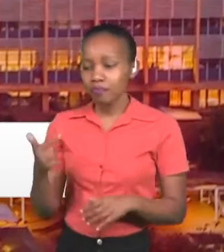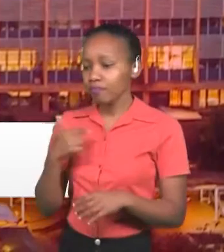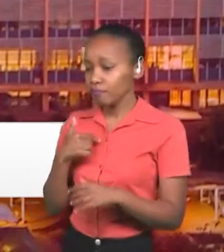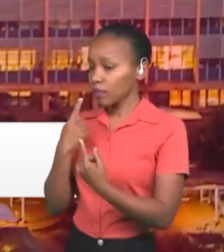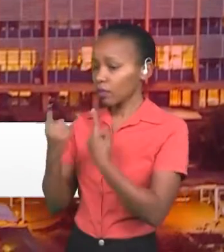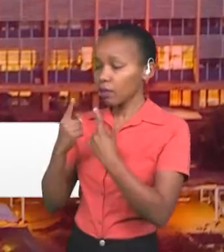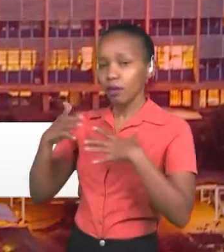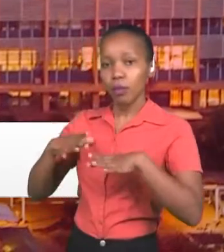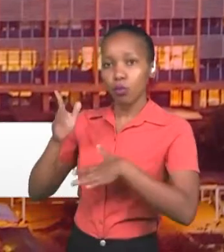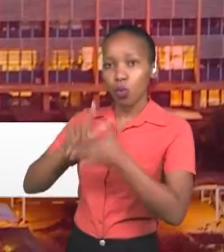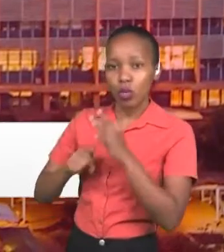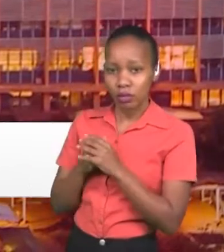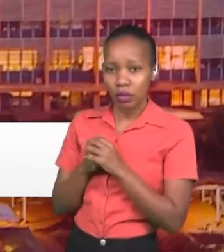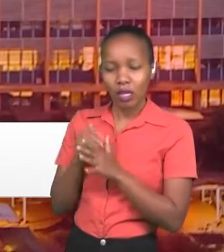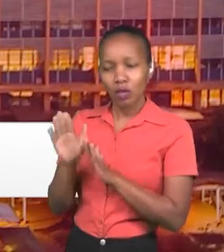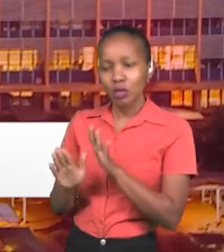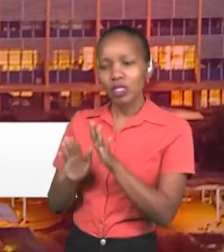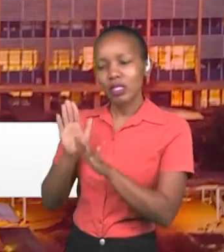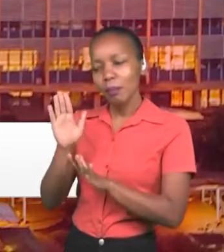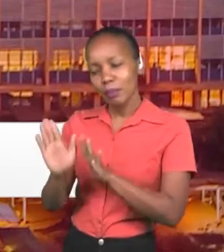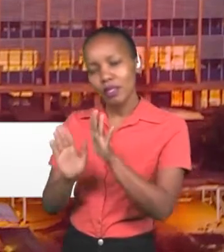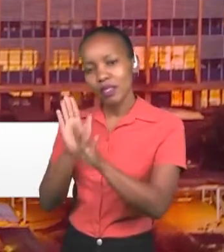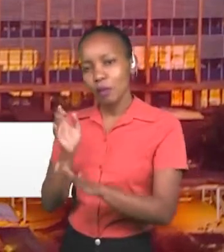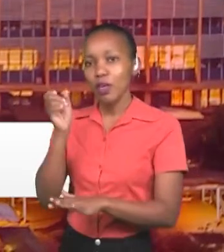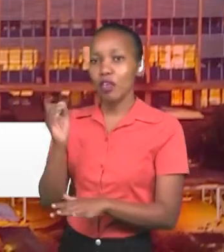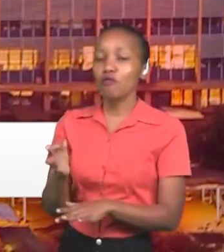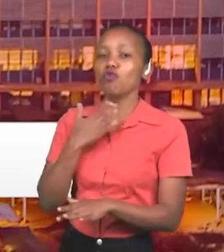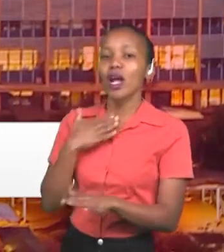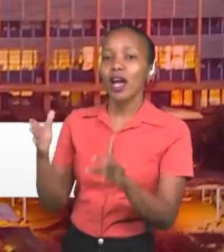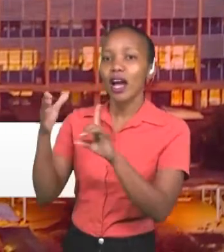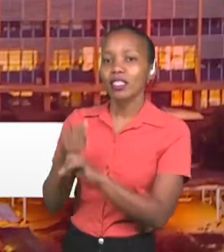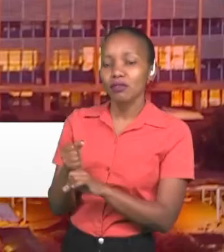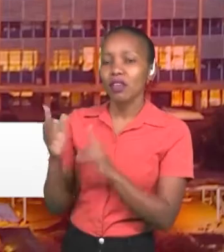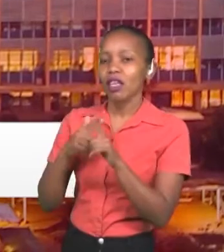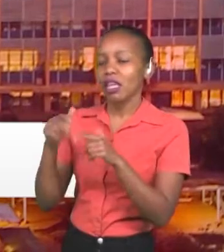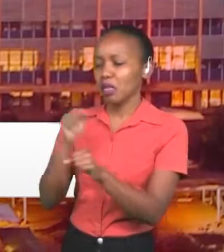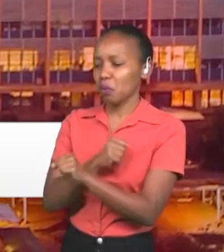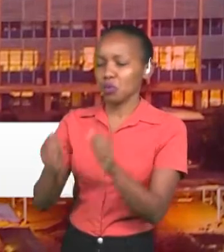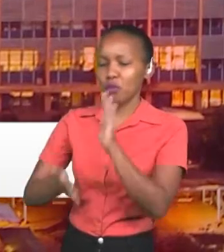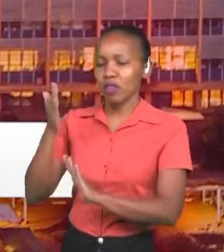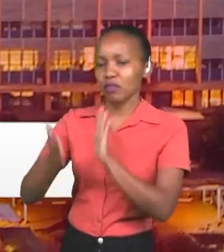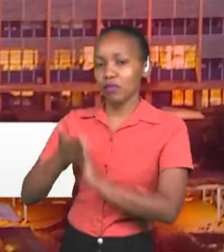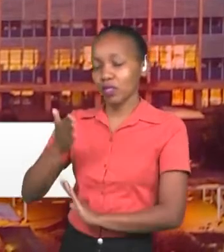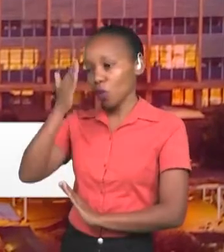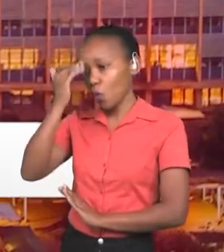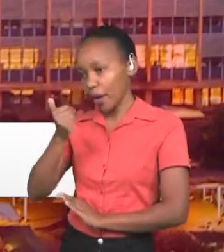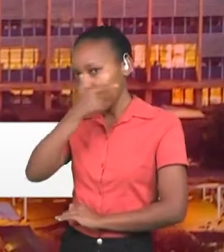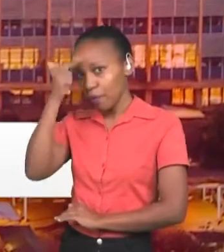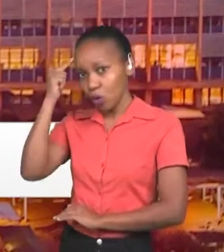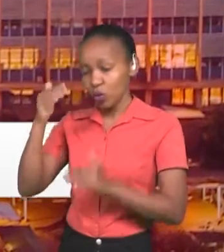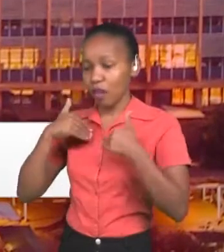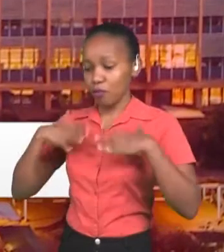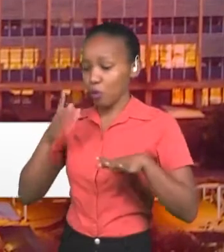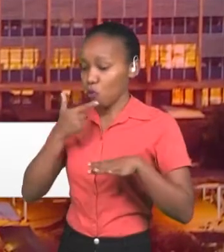people is just take your time. Mm-hmm. Take your time. If you wanna achieve, you can't rush it. Okay. Yeah, because there are some people who are born